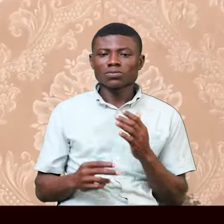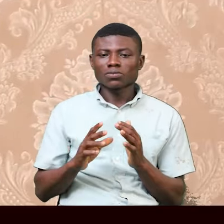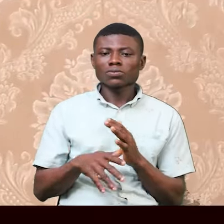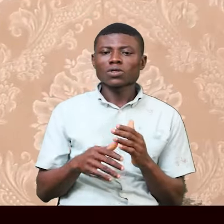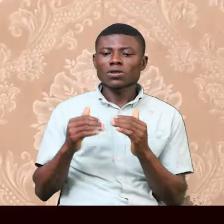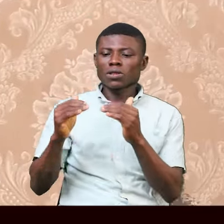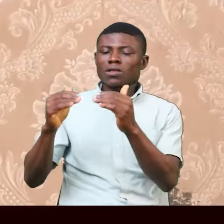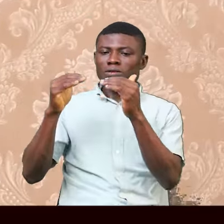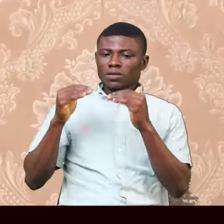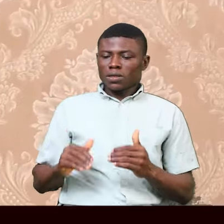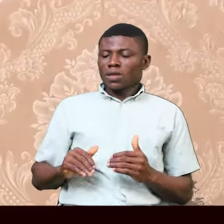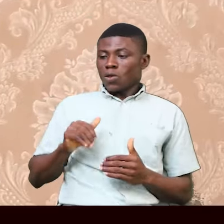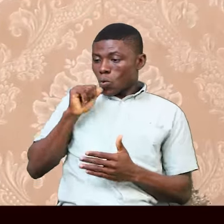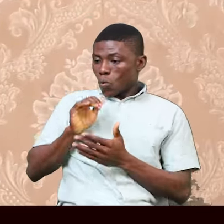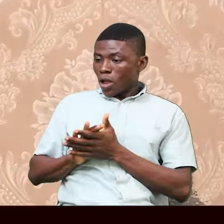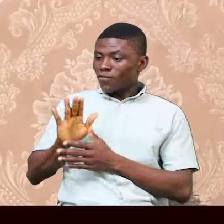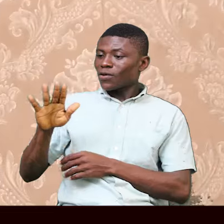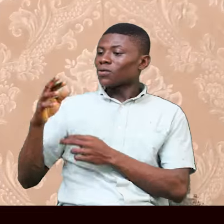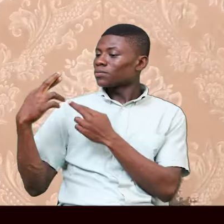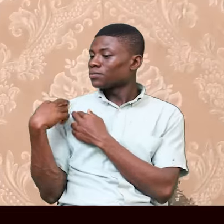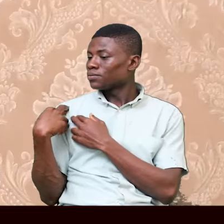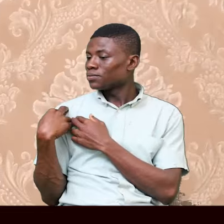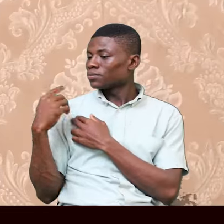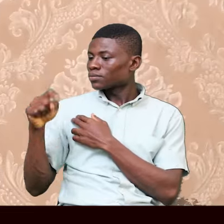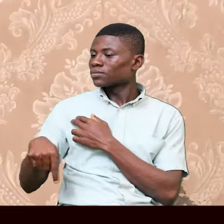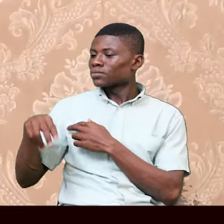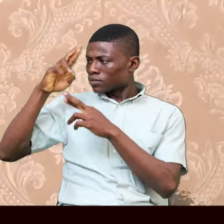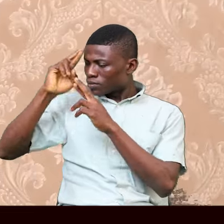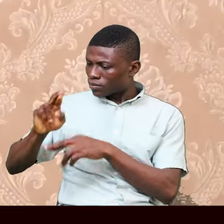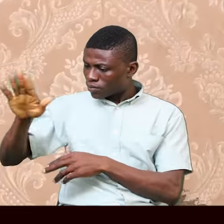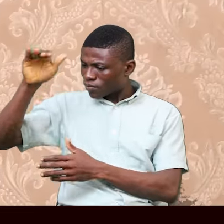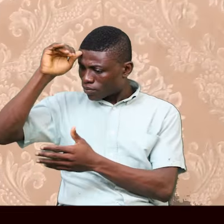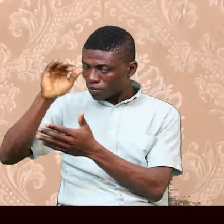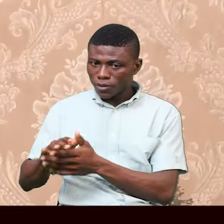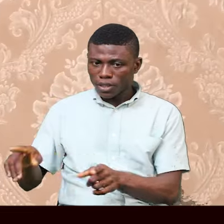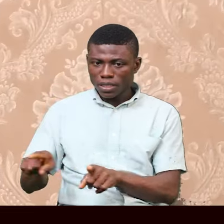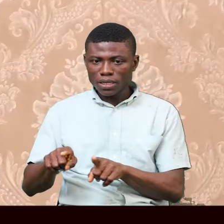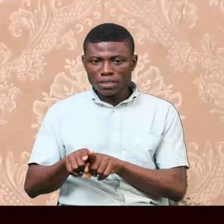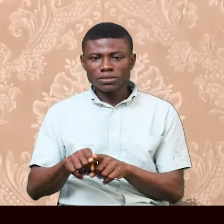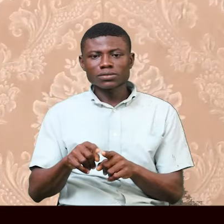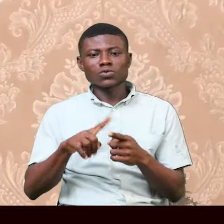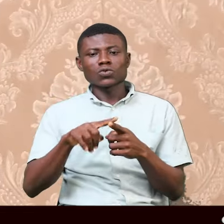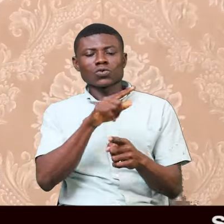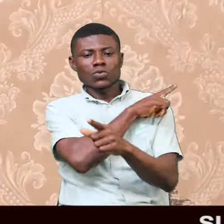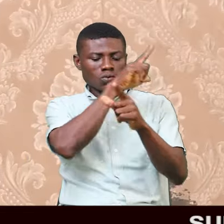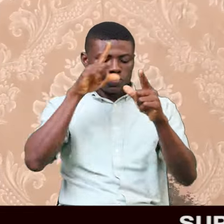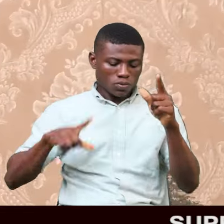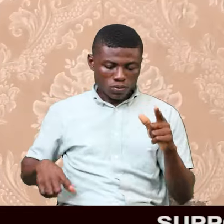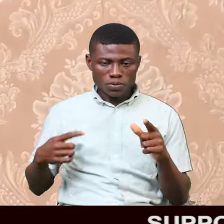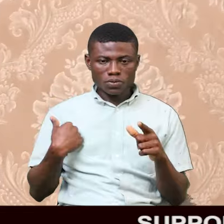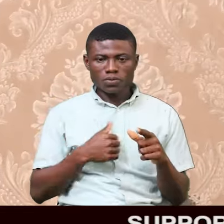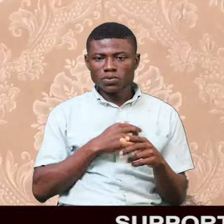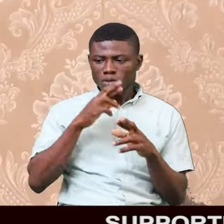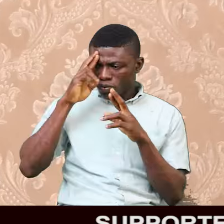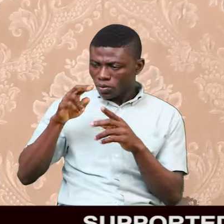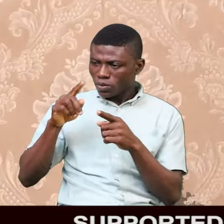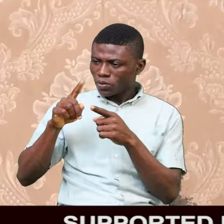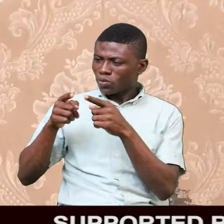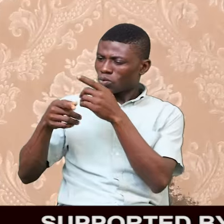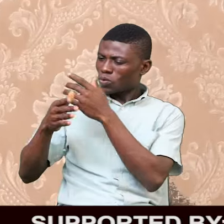it comes to wives, submit to your husband as unto the Lord. Into say submitted to a